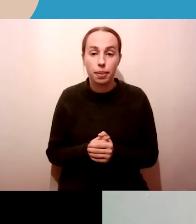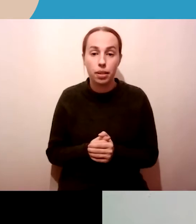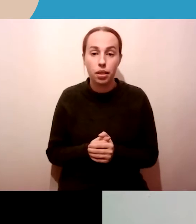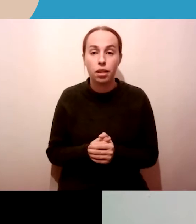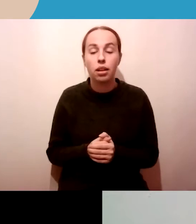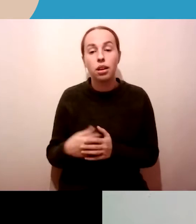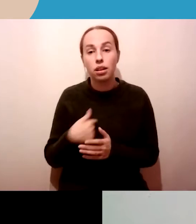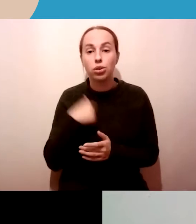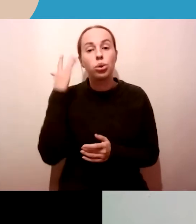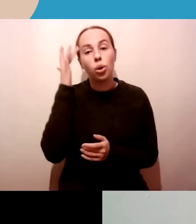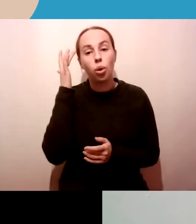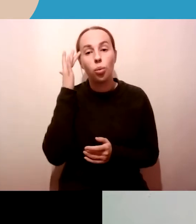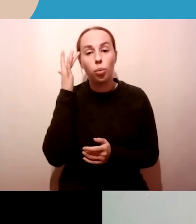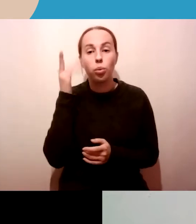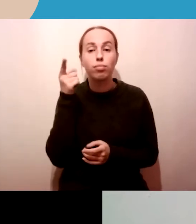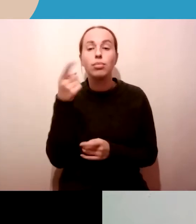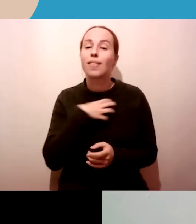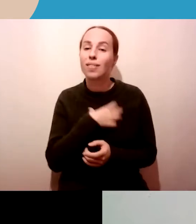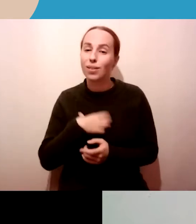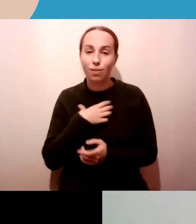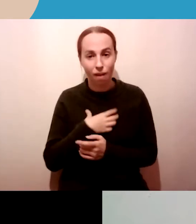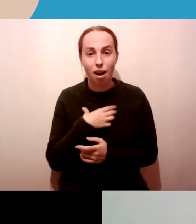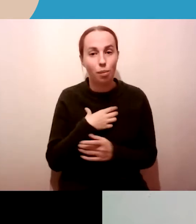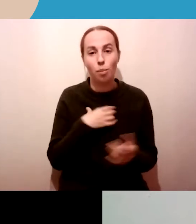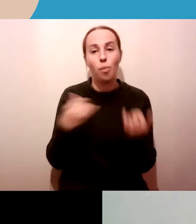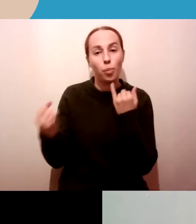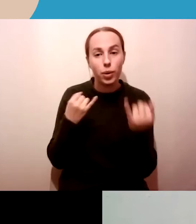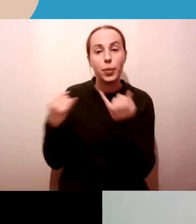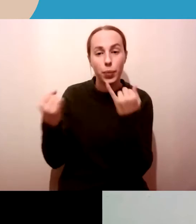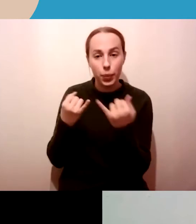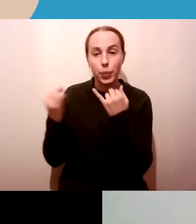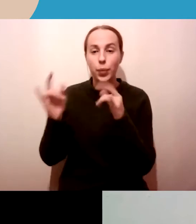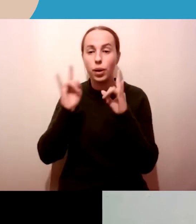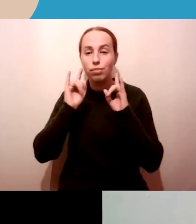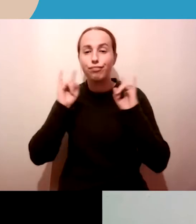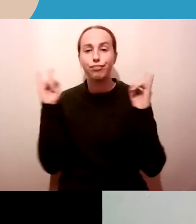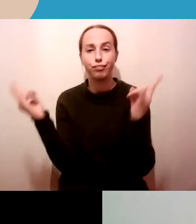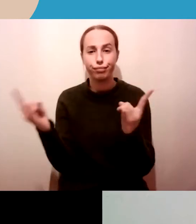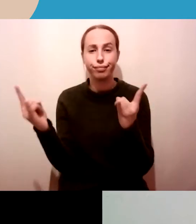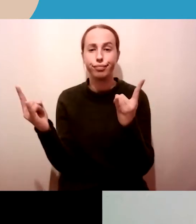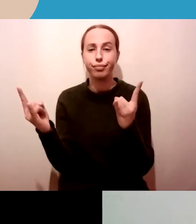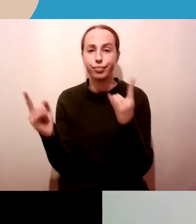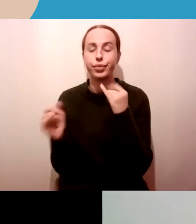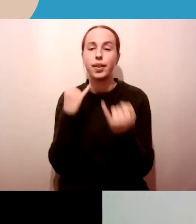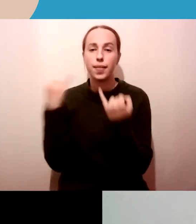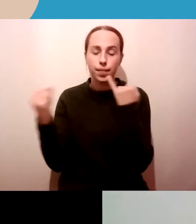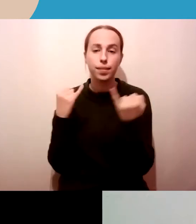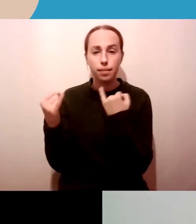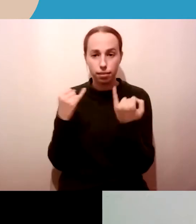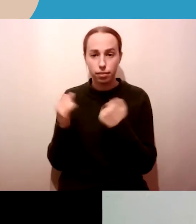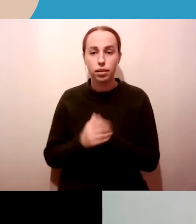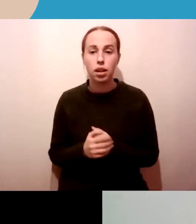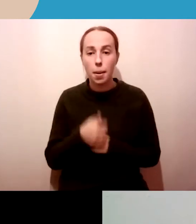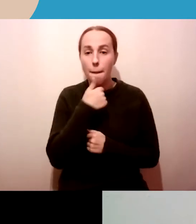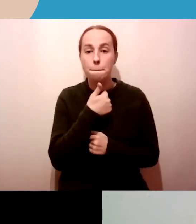campaigns? I would like to say that it is very important to speak loudly about certain